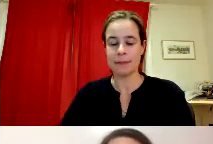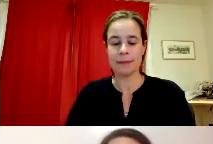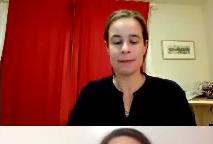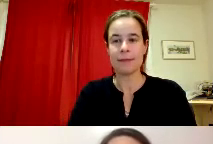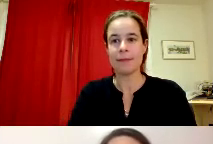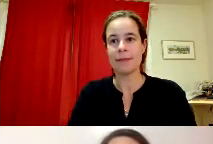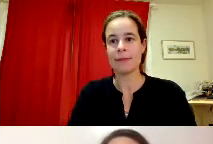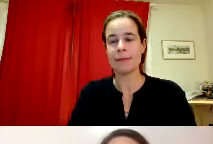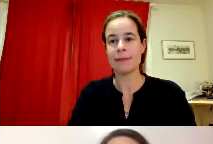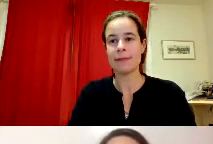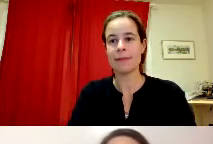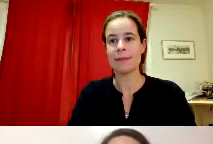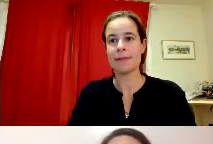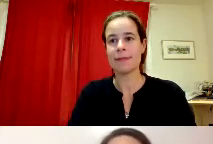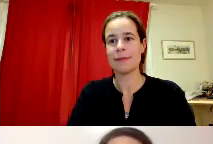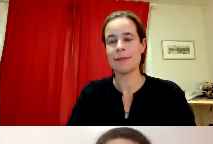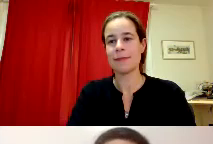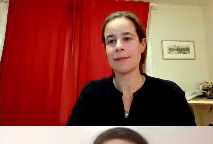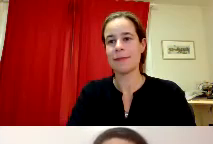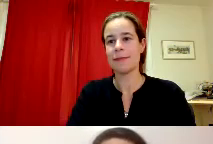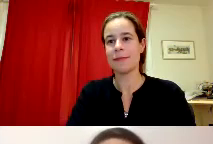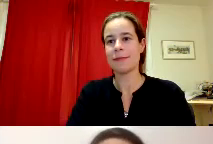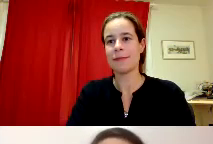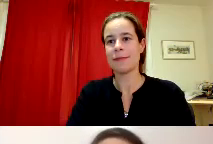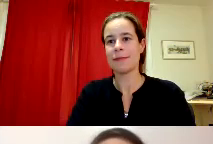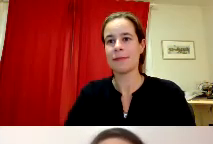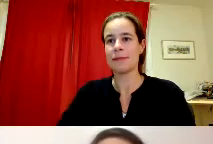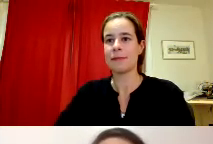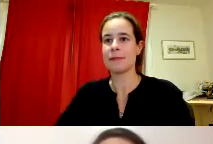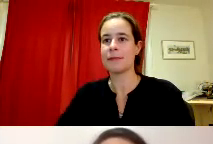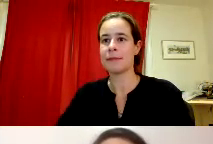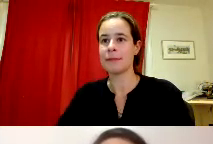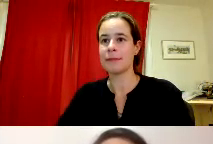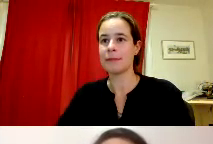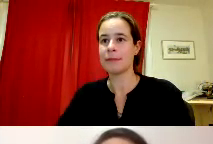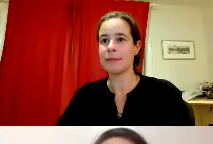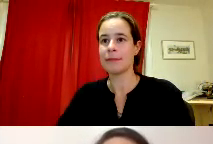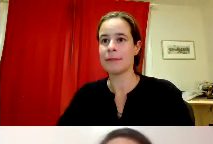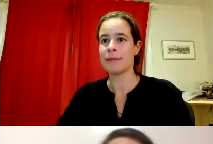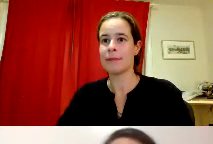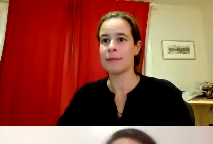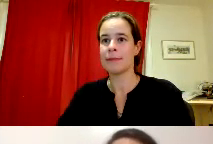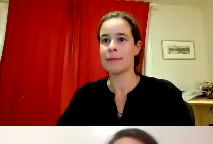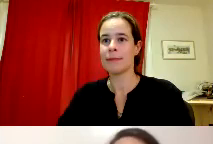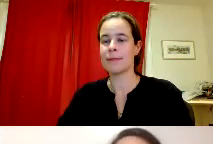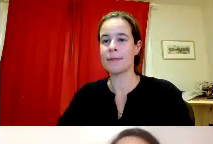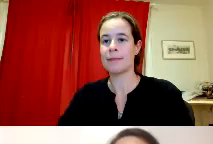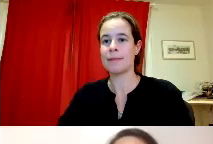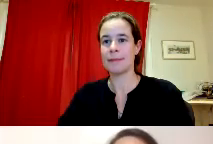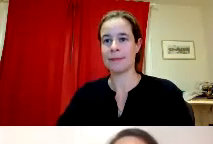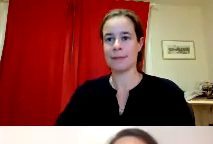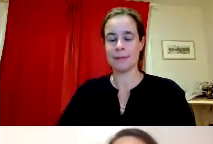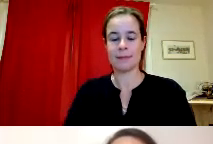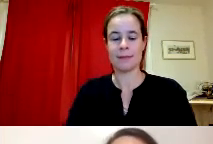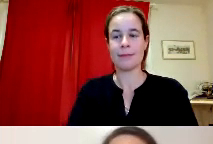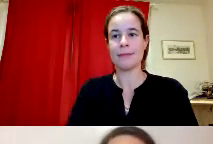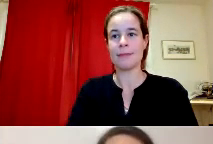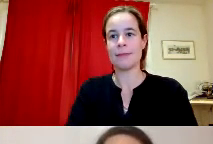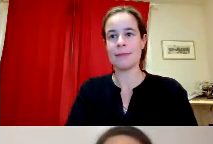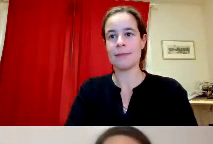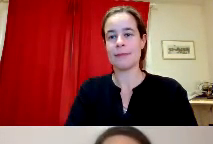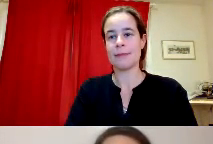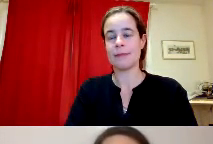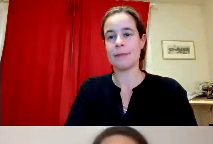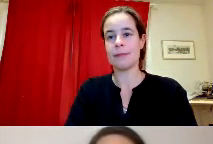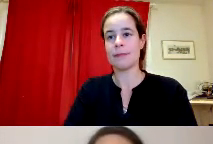more issues being faced in more vulnerable populations that we weren't able to capture. So what can